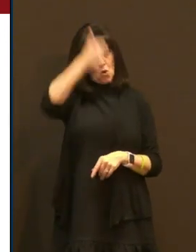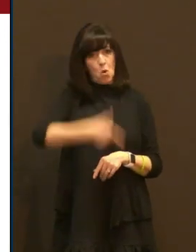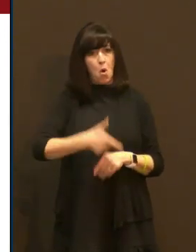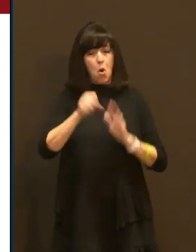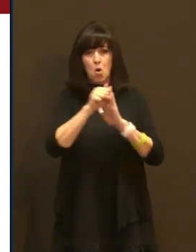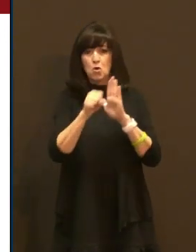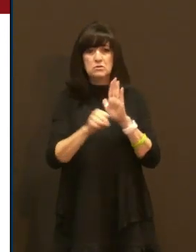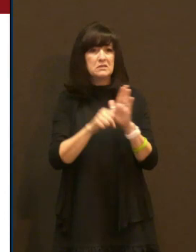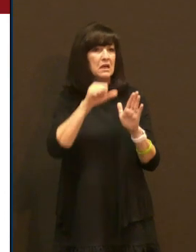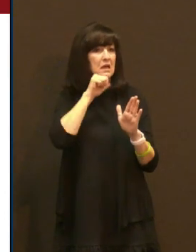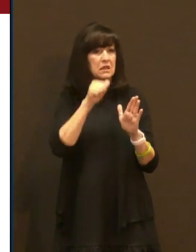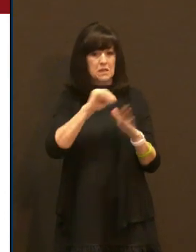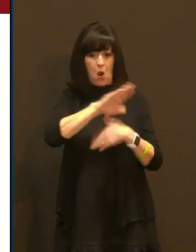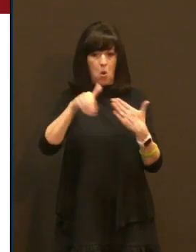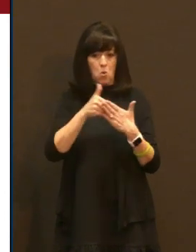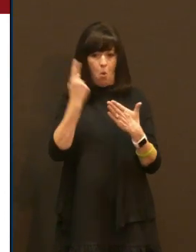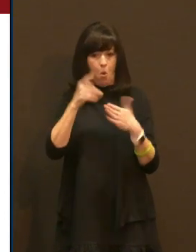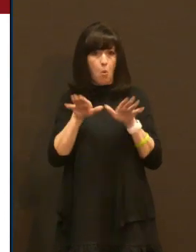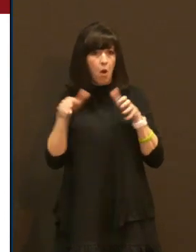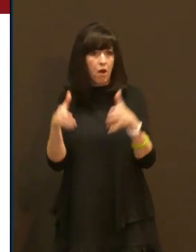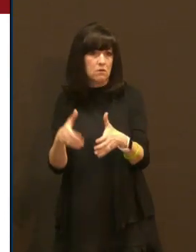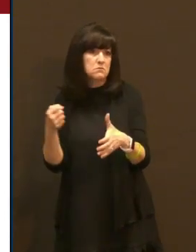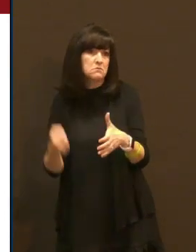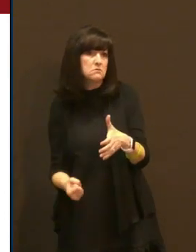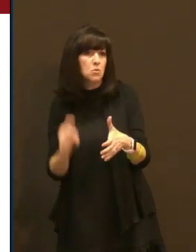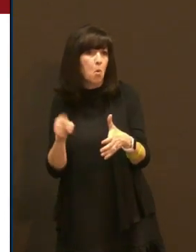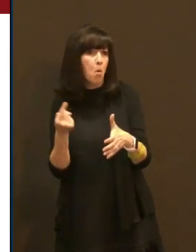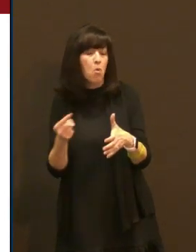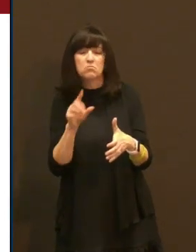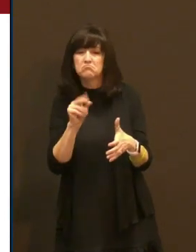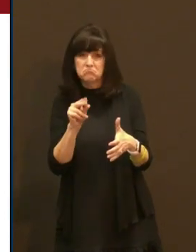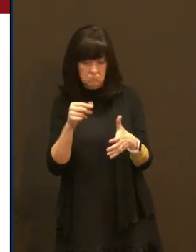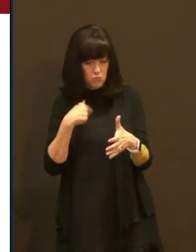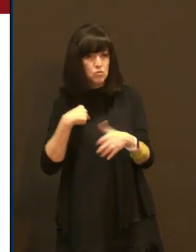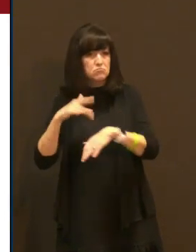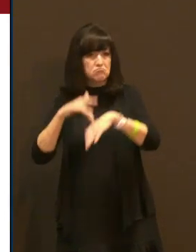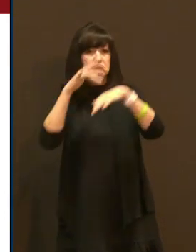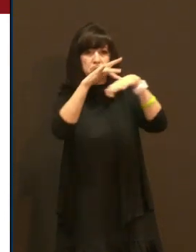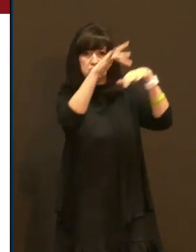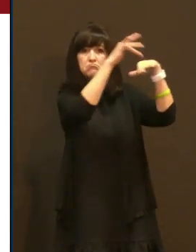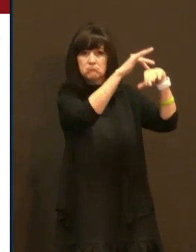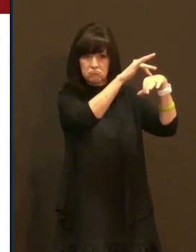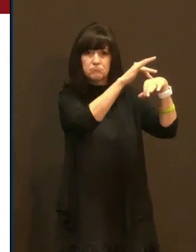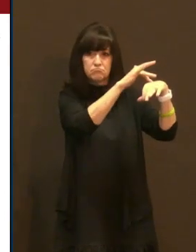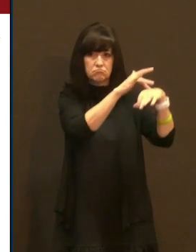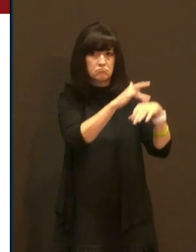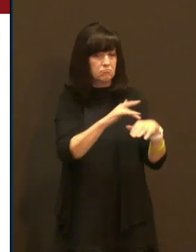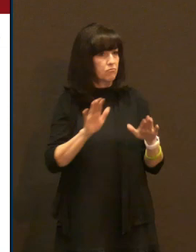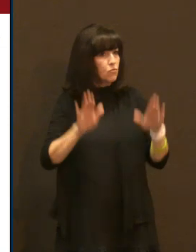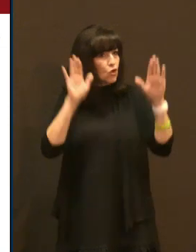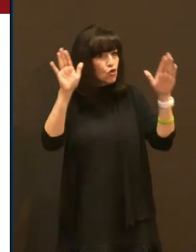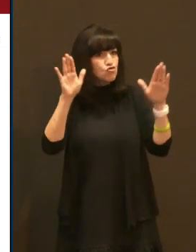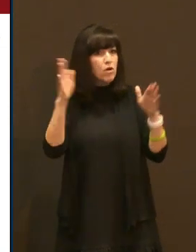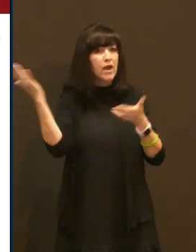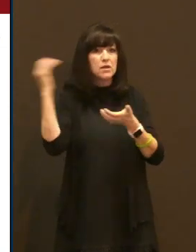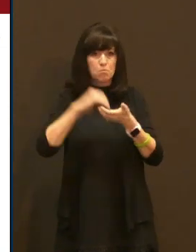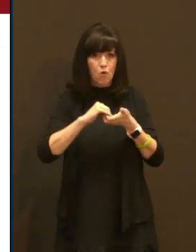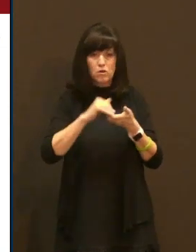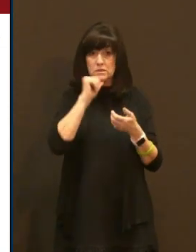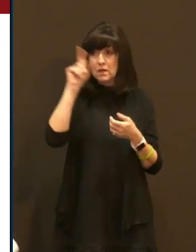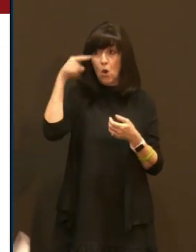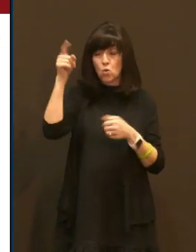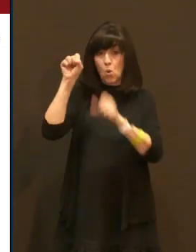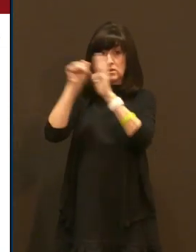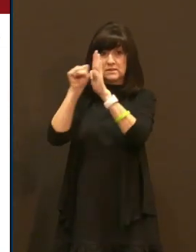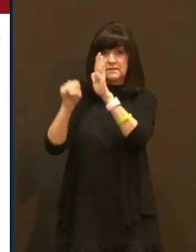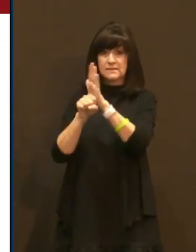and we'll even have more dots on there as we identify other areas to go through. But, have had some great partnerships, and it's not just the state. It